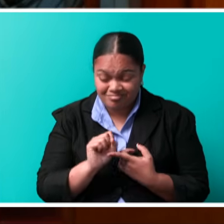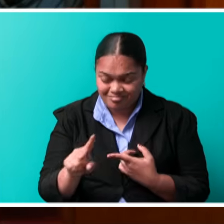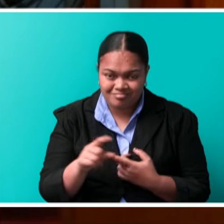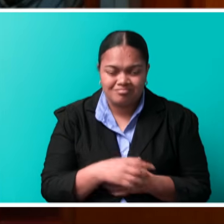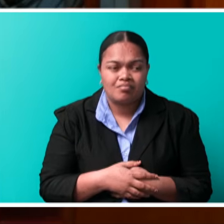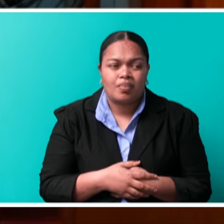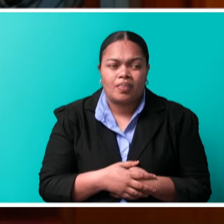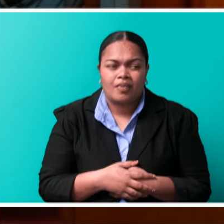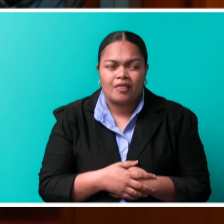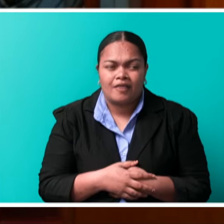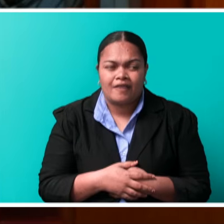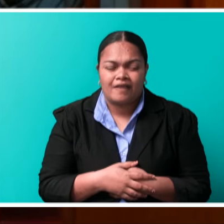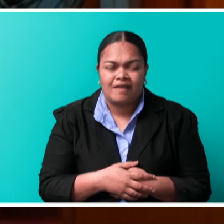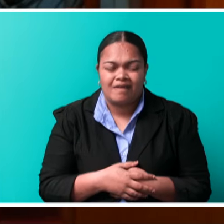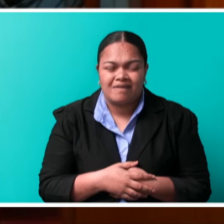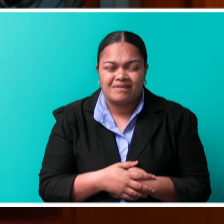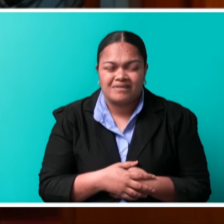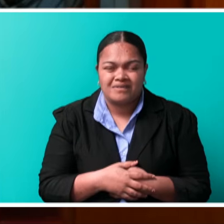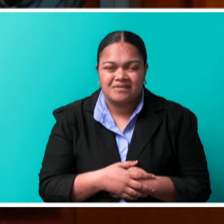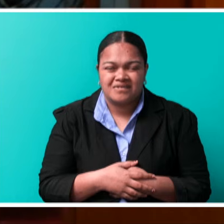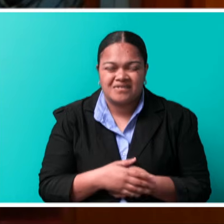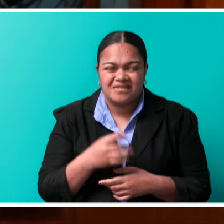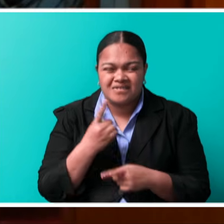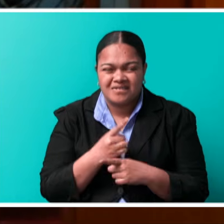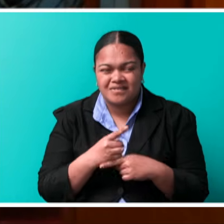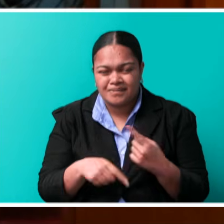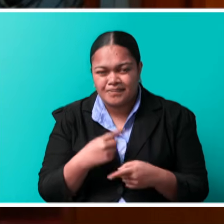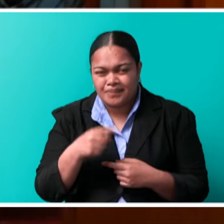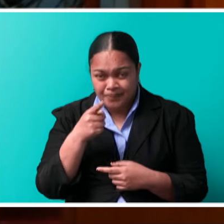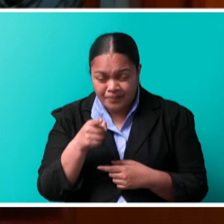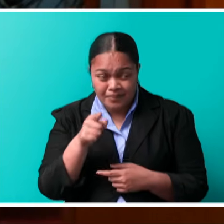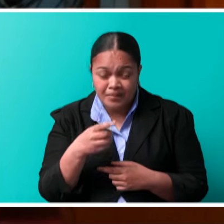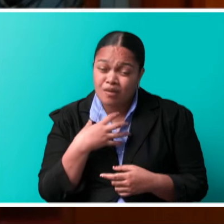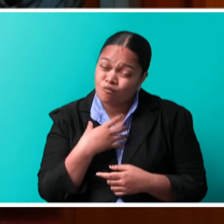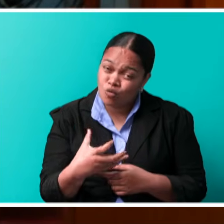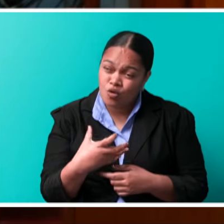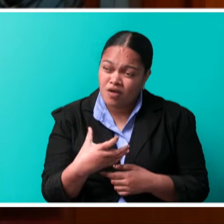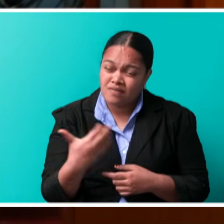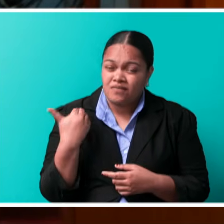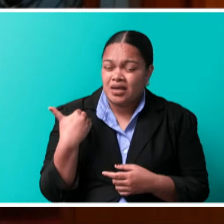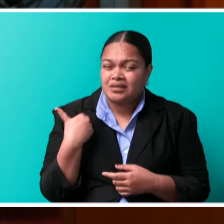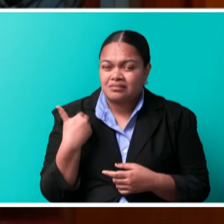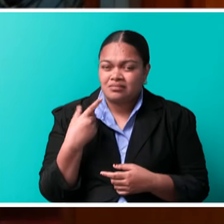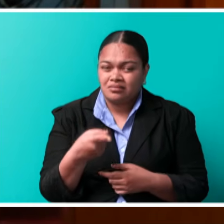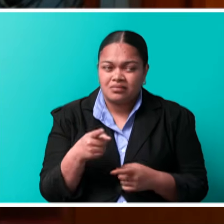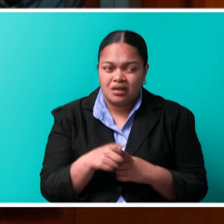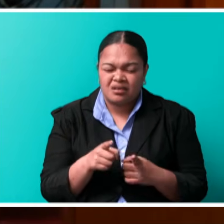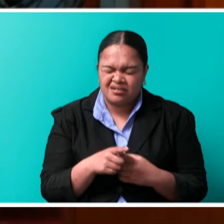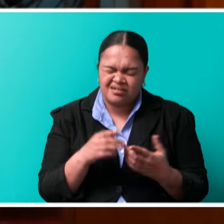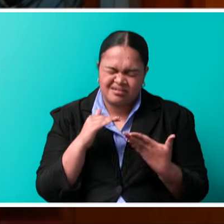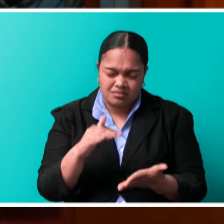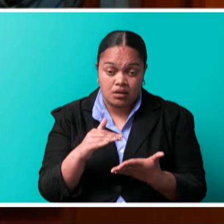for investments above that threshold. This is more than a tax measure. It is a statement of